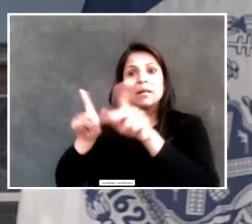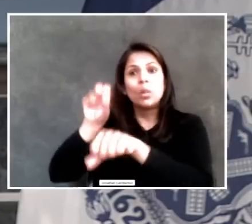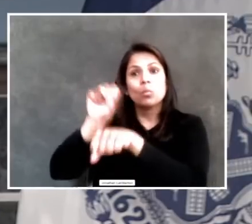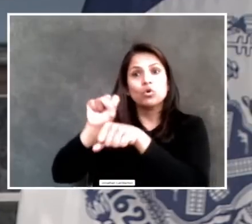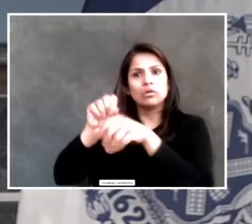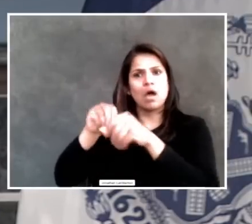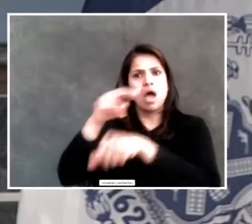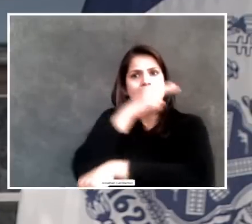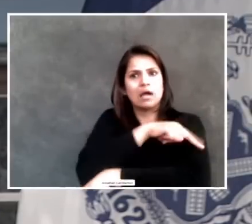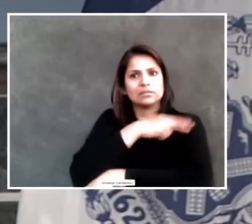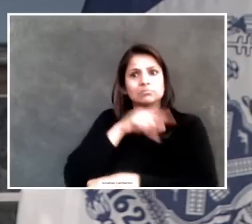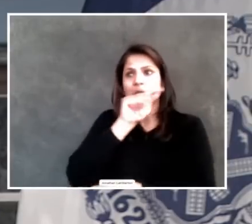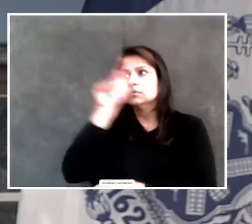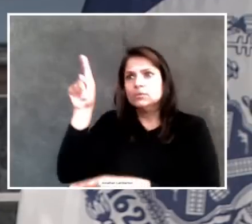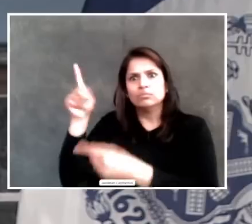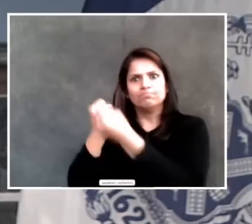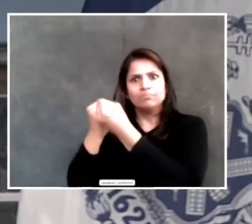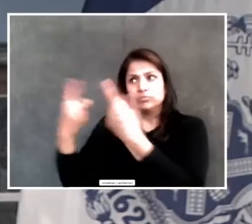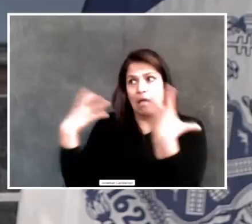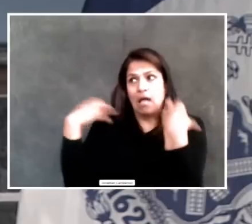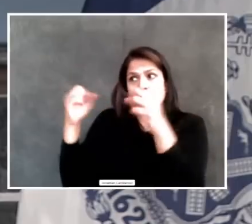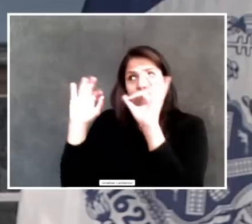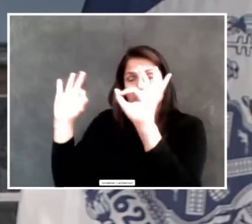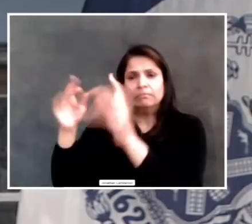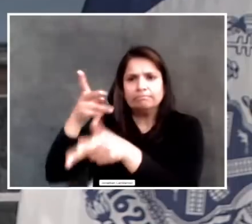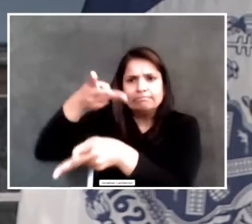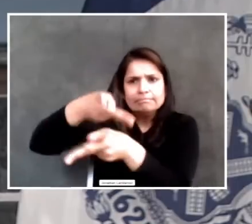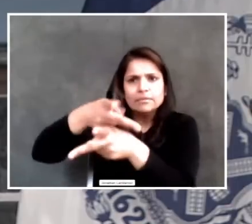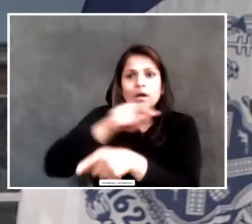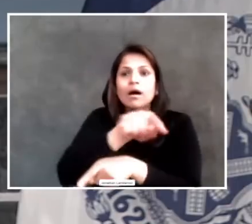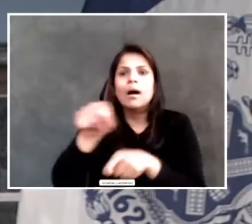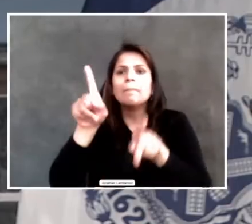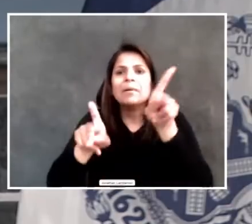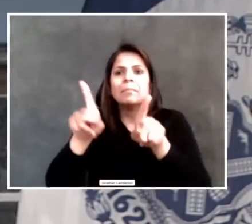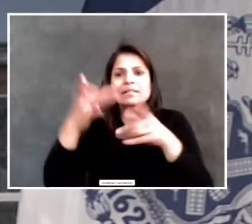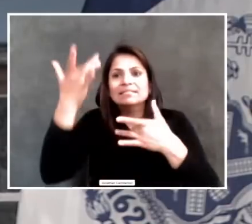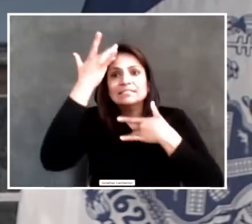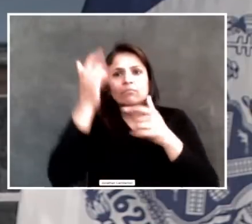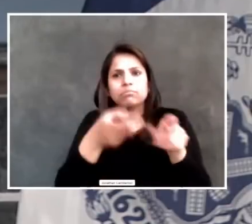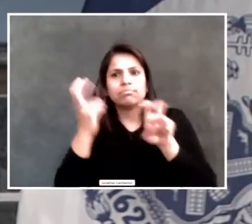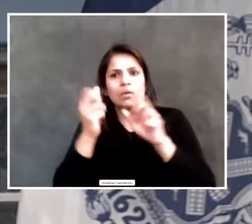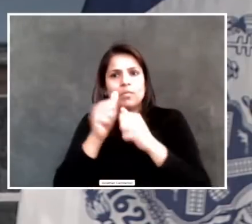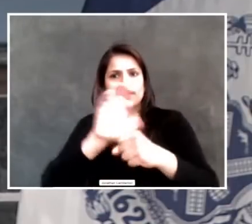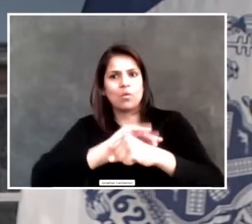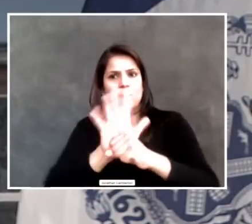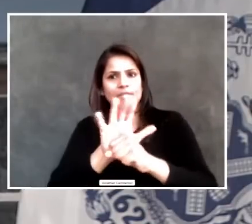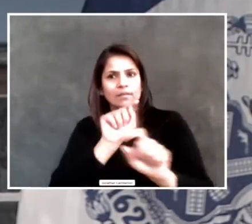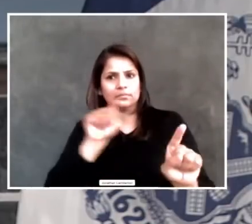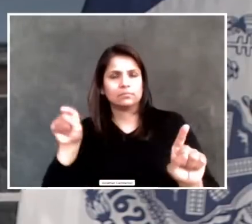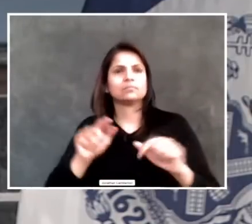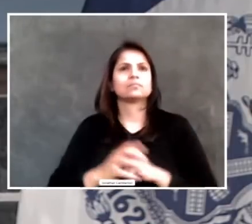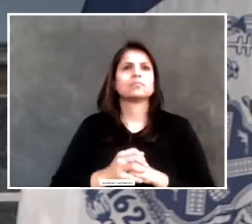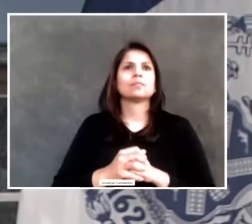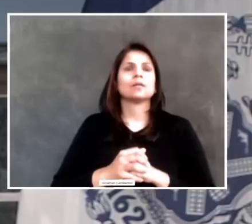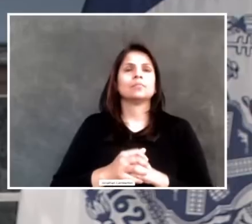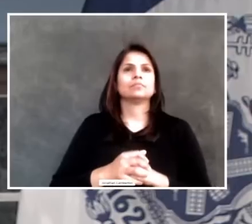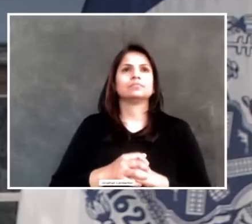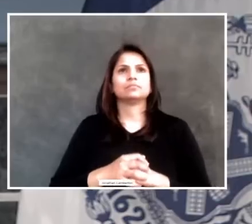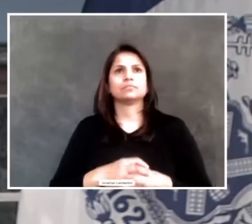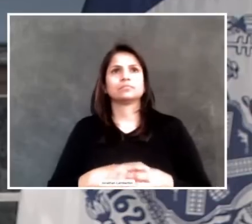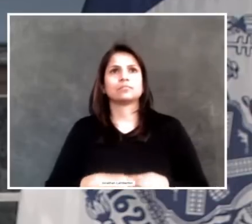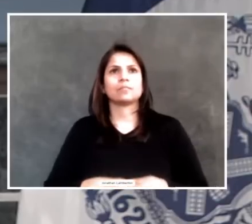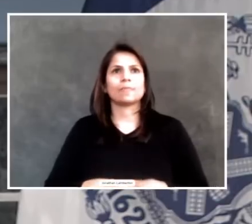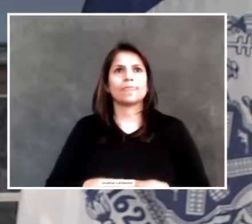like Rumsey and ultimately a place like Staten Island University Hospital have that testing as well. We will work to make that